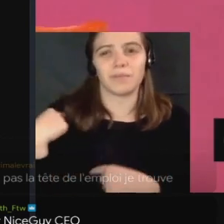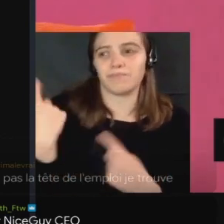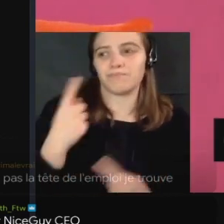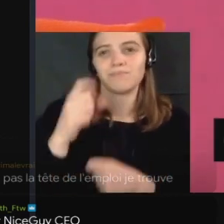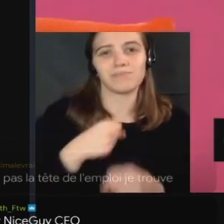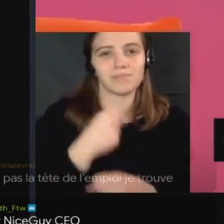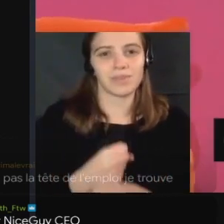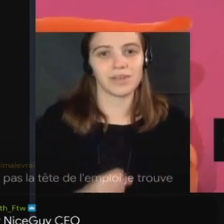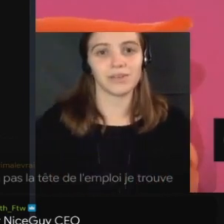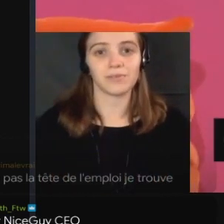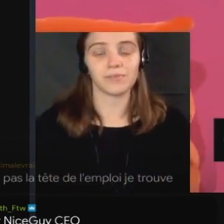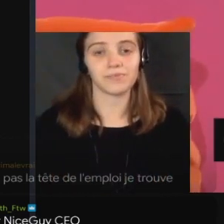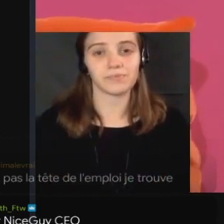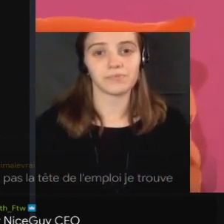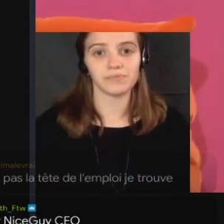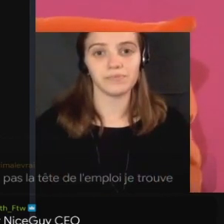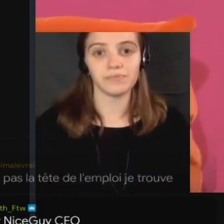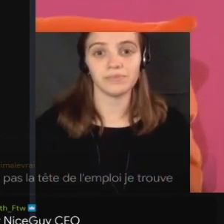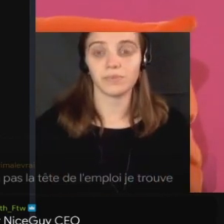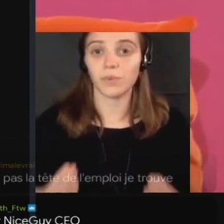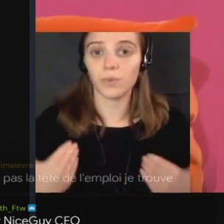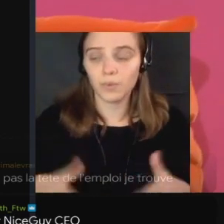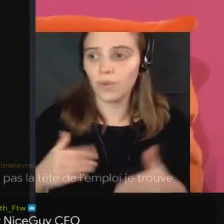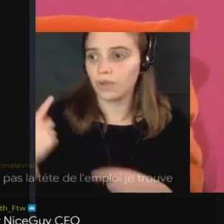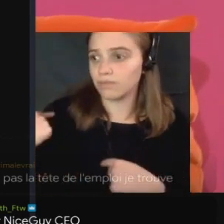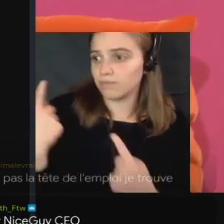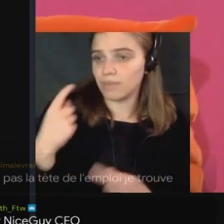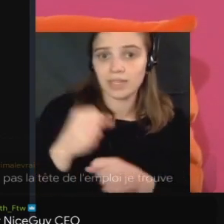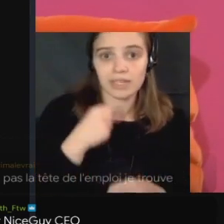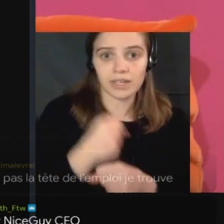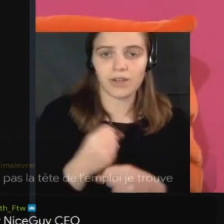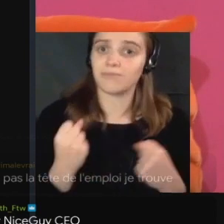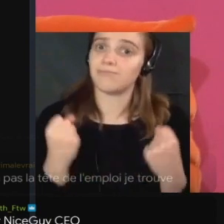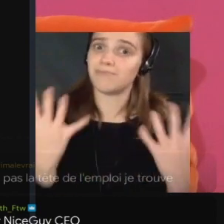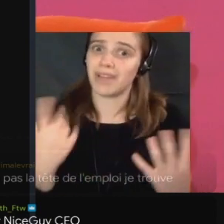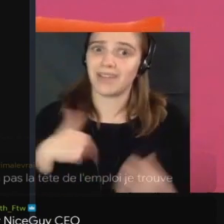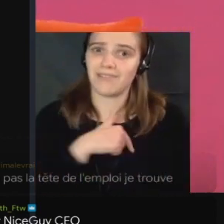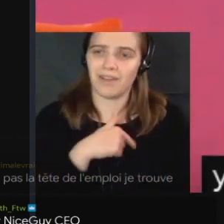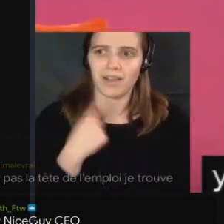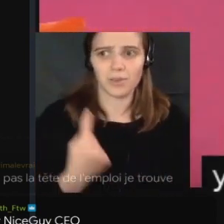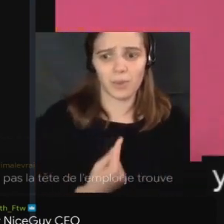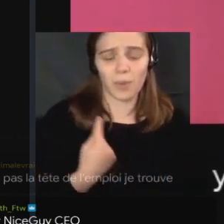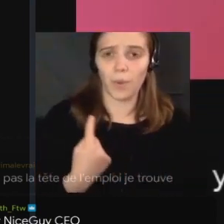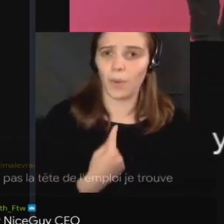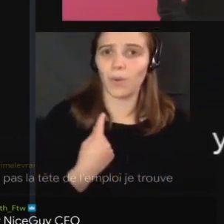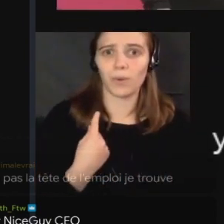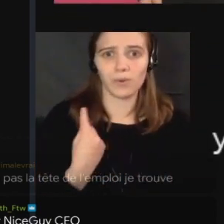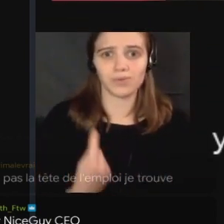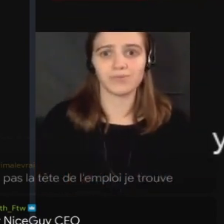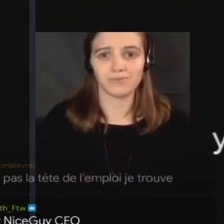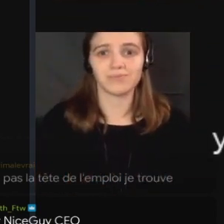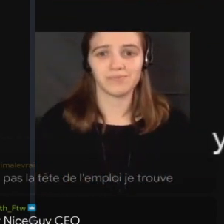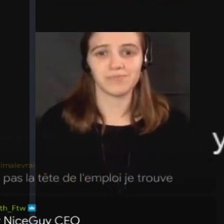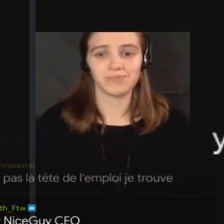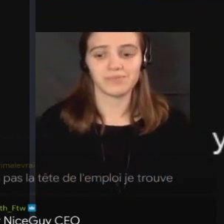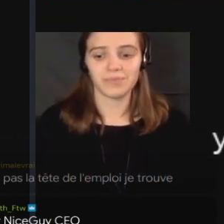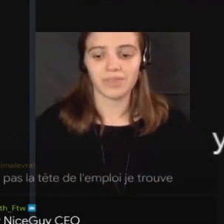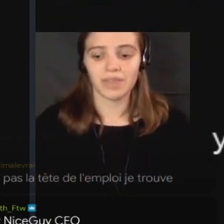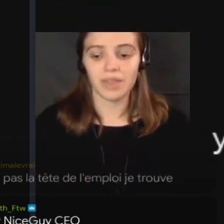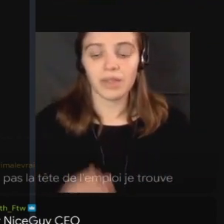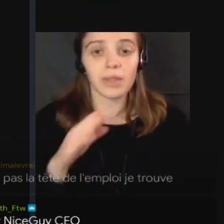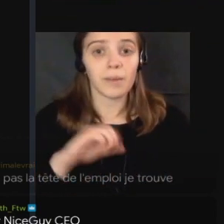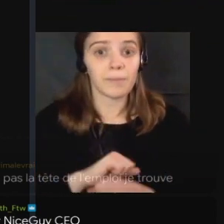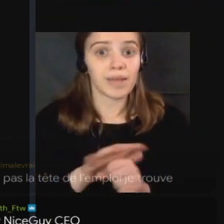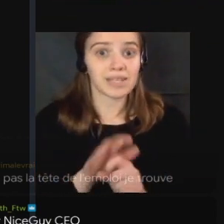Over the course of the past year, many of us have spent a lot of time alone. And if the pandemic has taught us